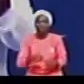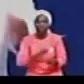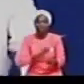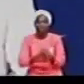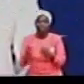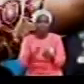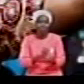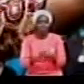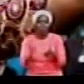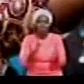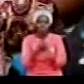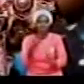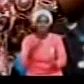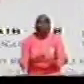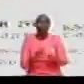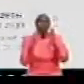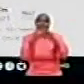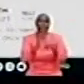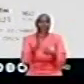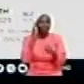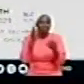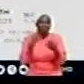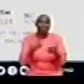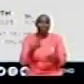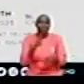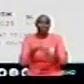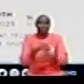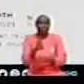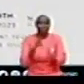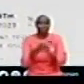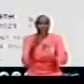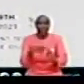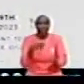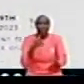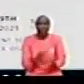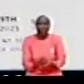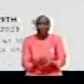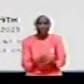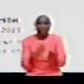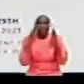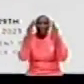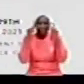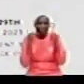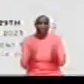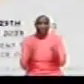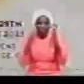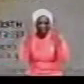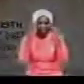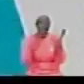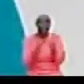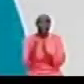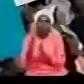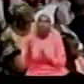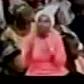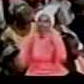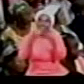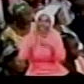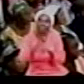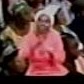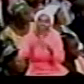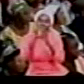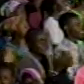Fire, miracle will come upon you. Experience power. Experience Jesus, the miracle worker.